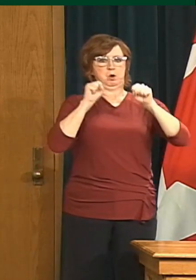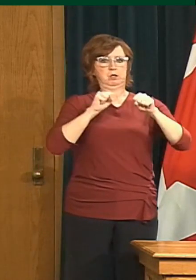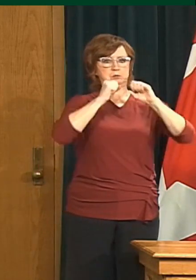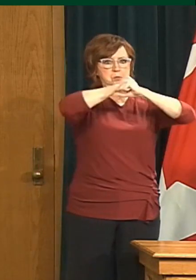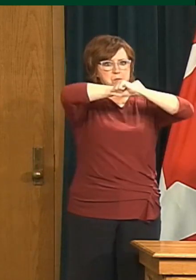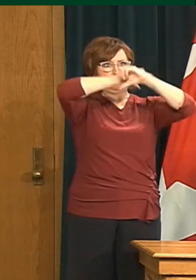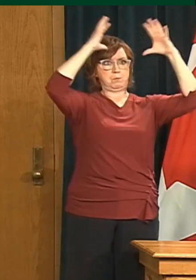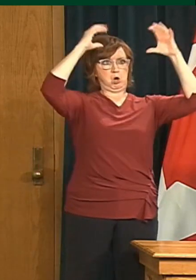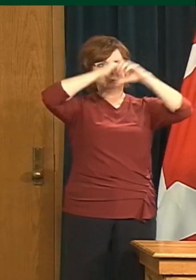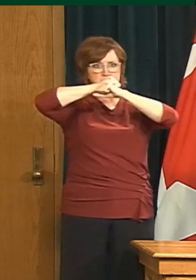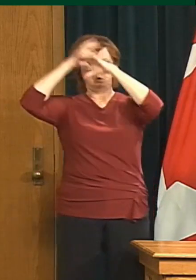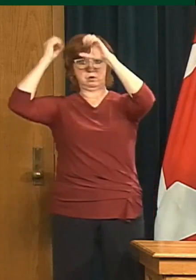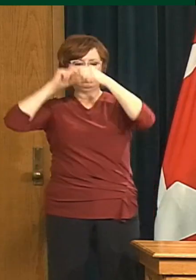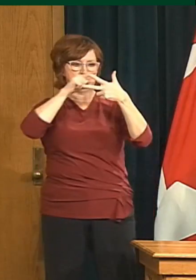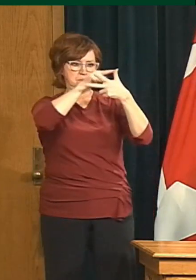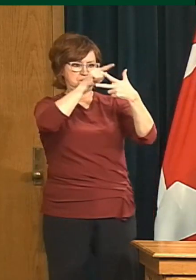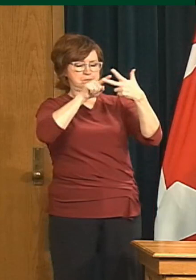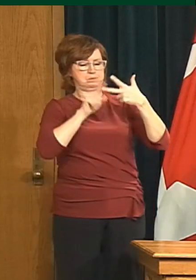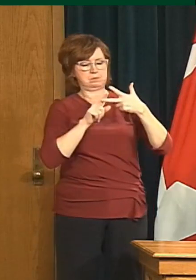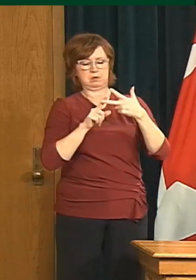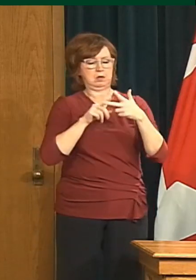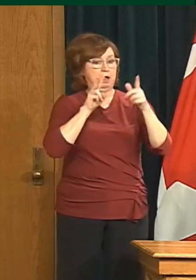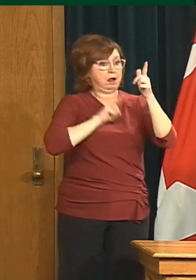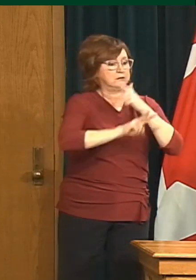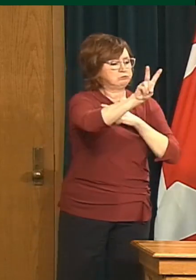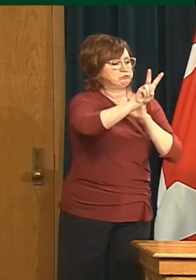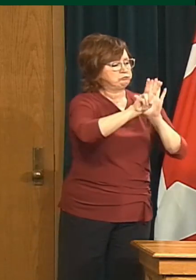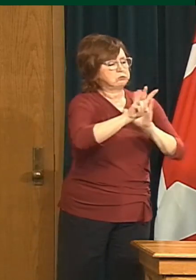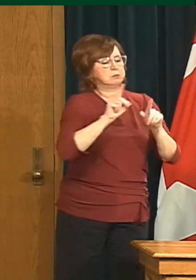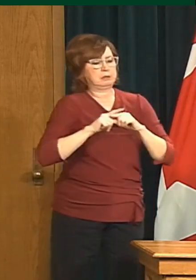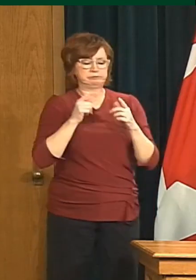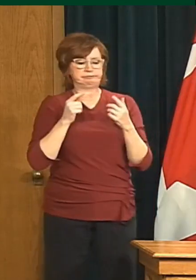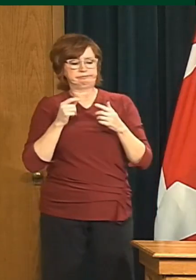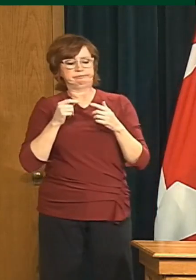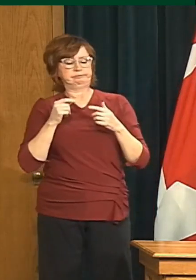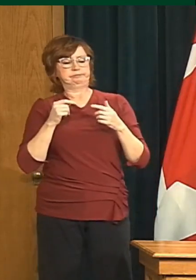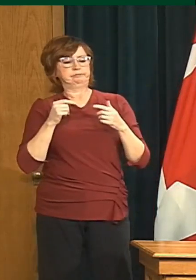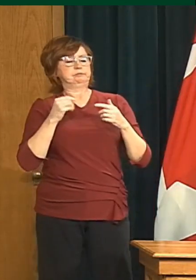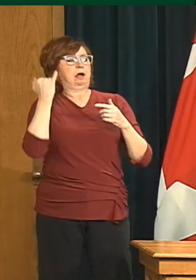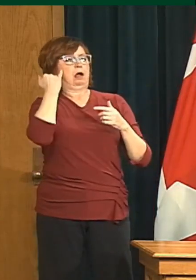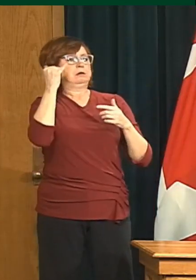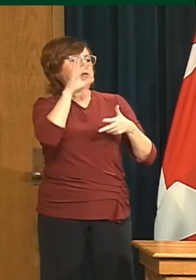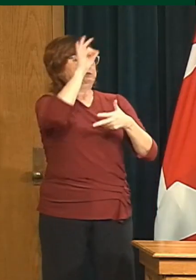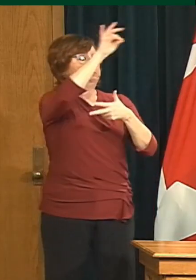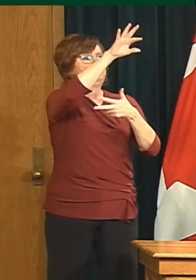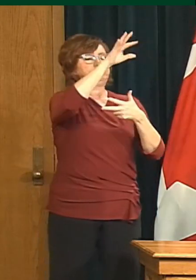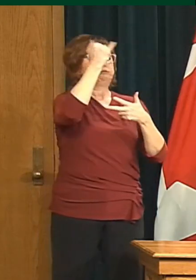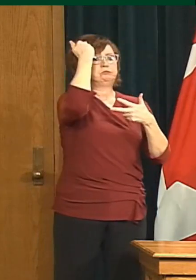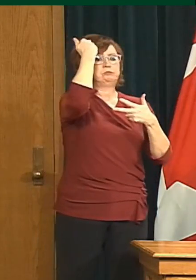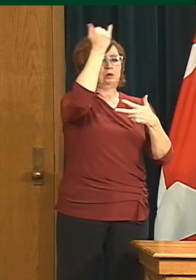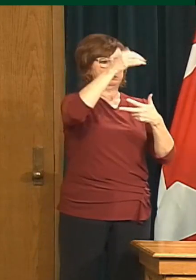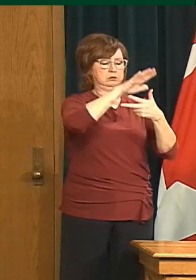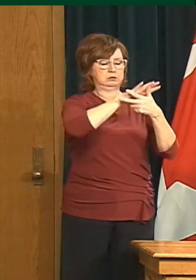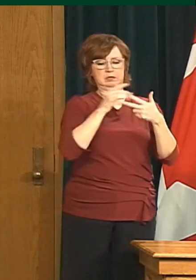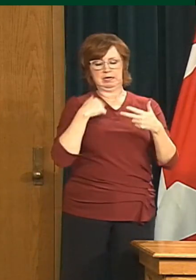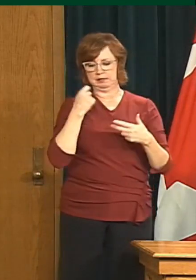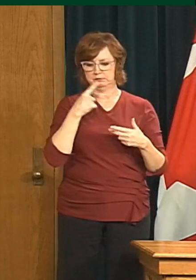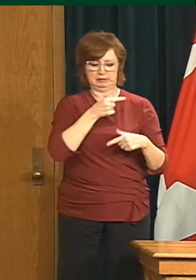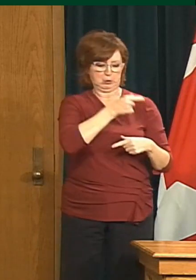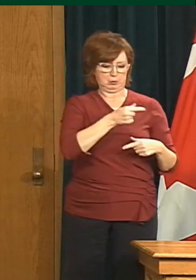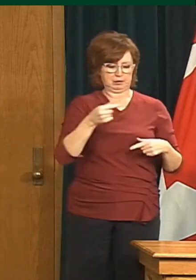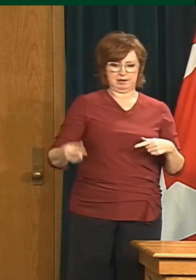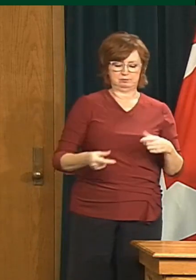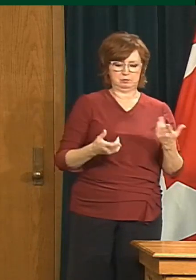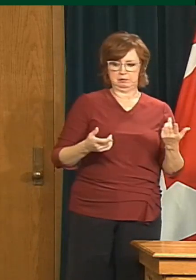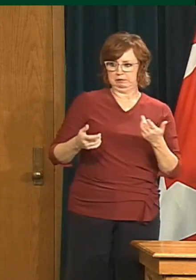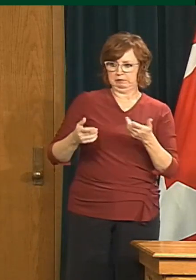a lot of these factors that we're talking about here are outside of the control of the government. It has to do with global markets, it has to do with what the